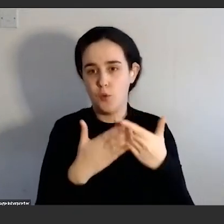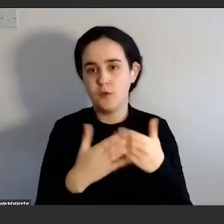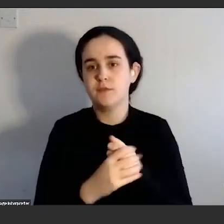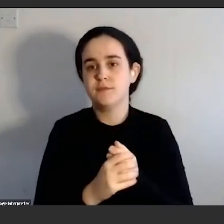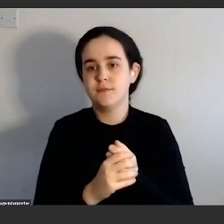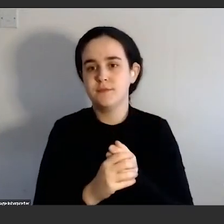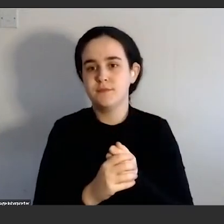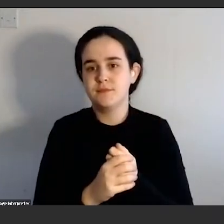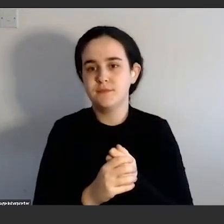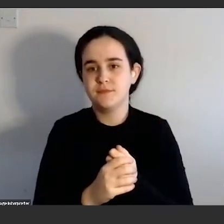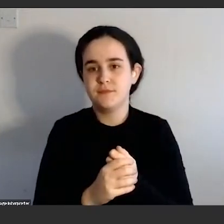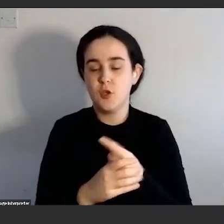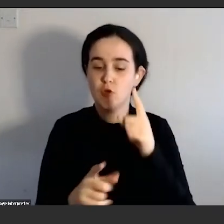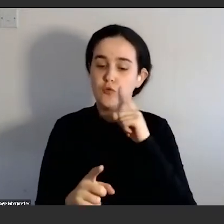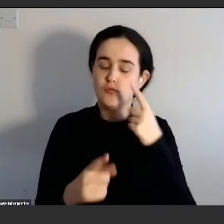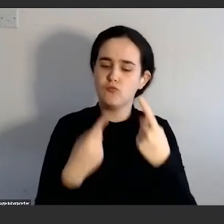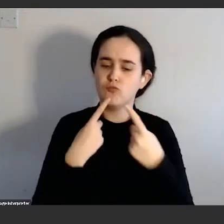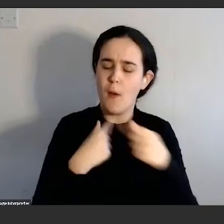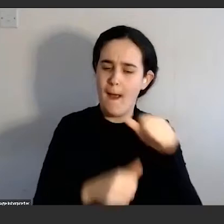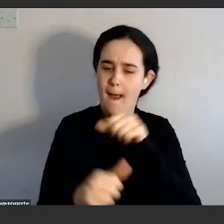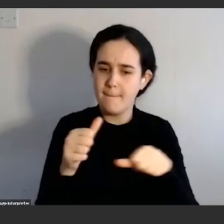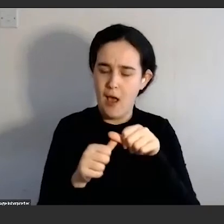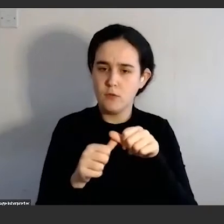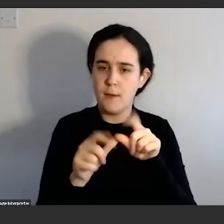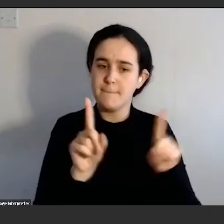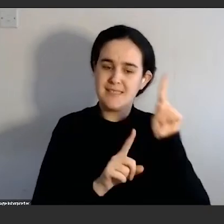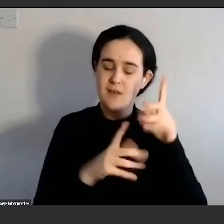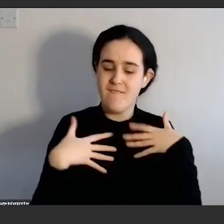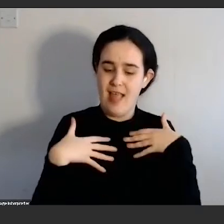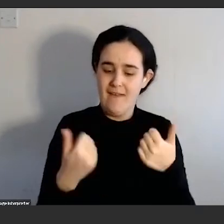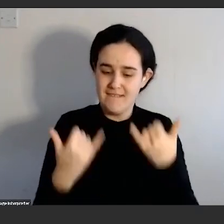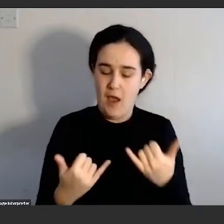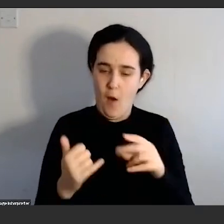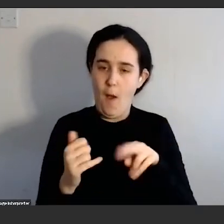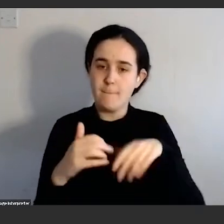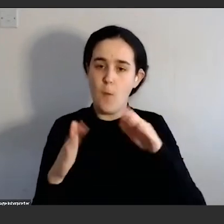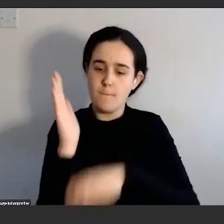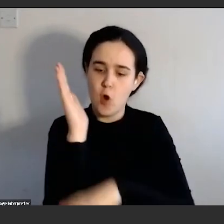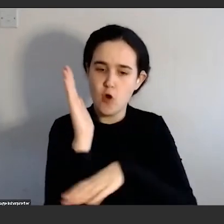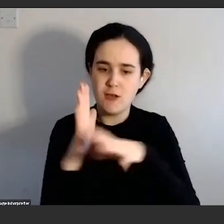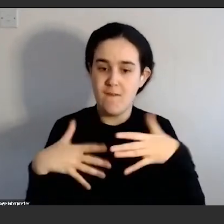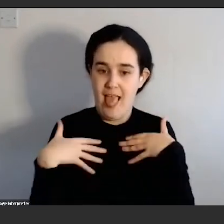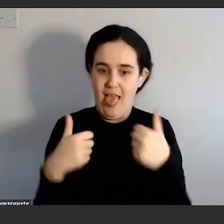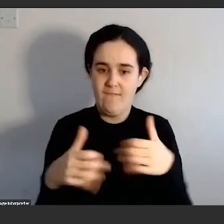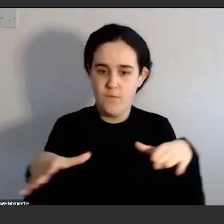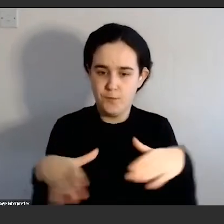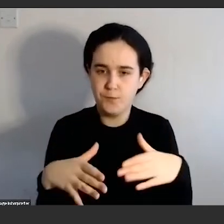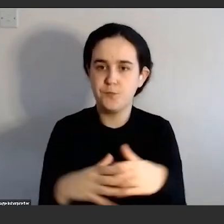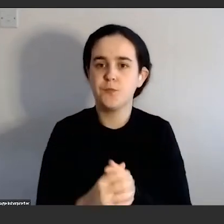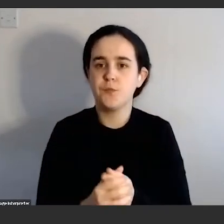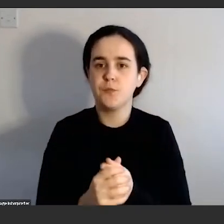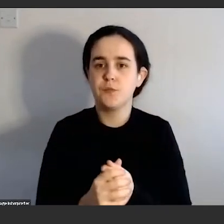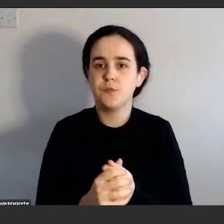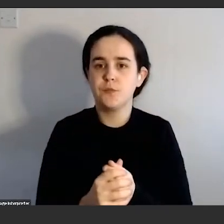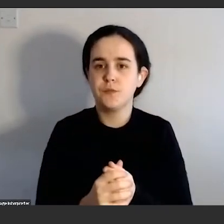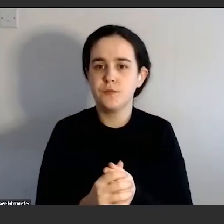Health. Minister, it's so good to have you here in this conversation. I think a lot of our meeting is thinking, what